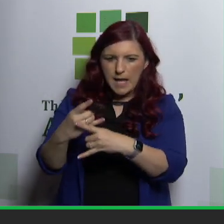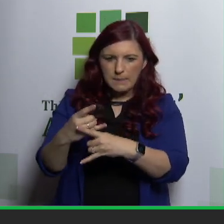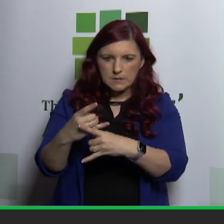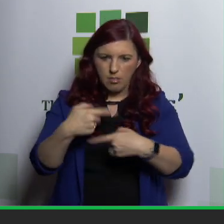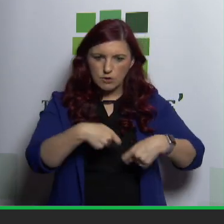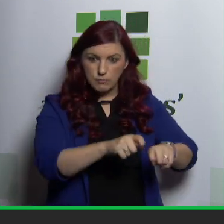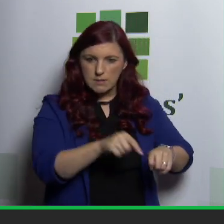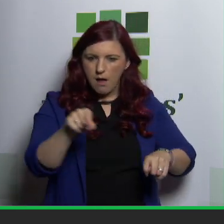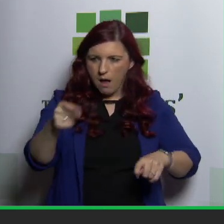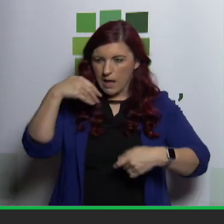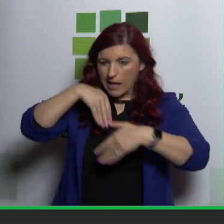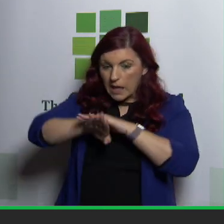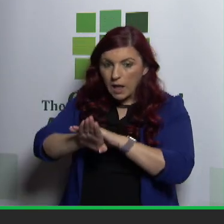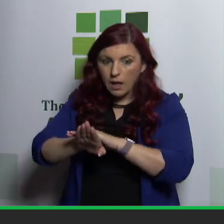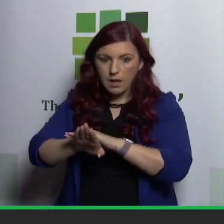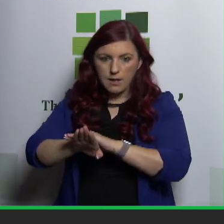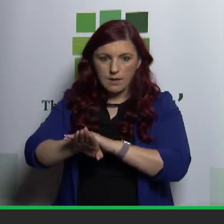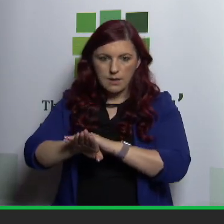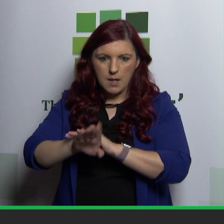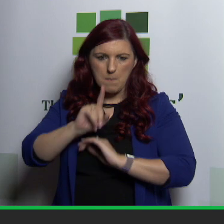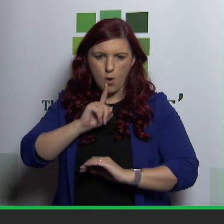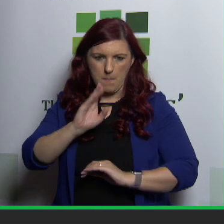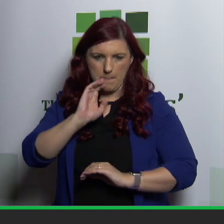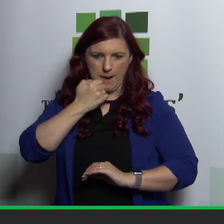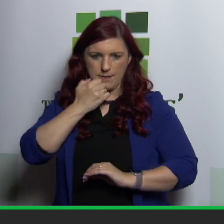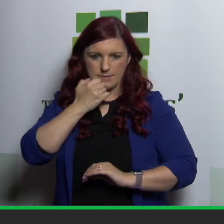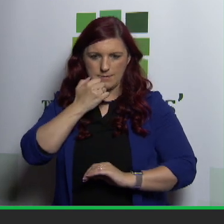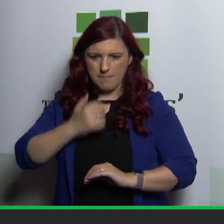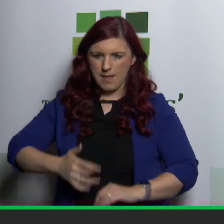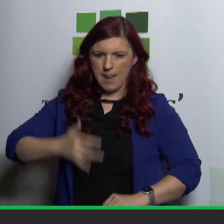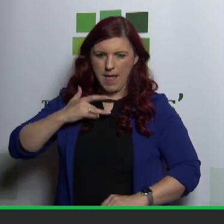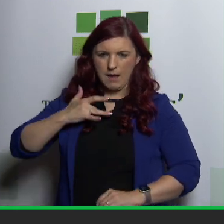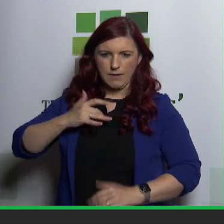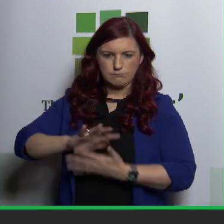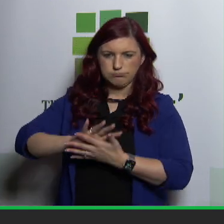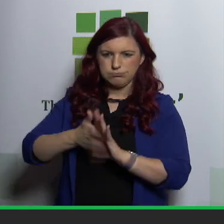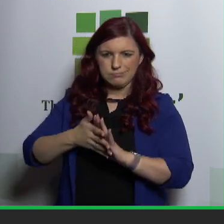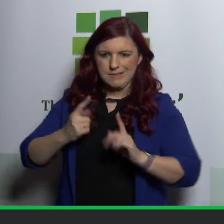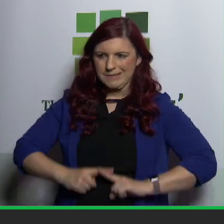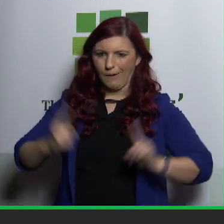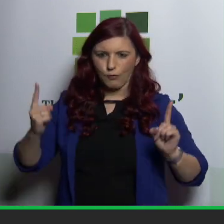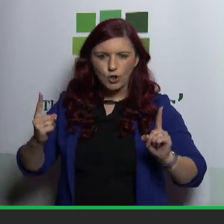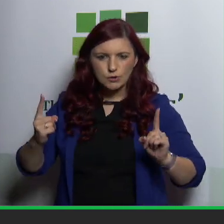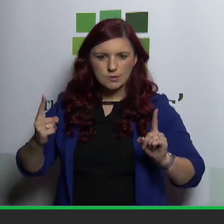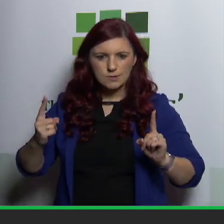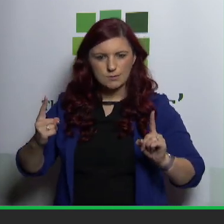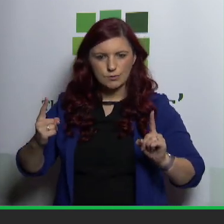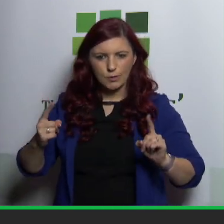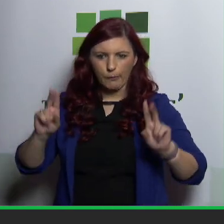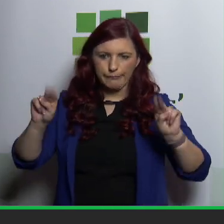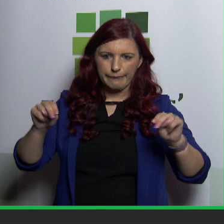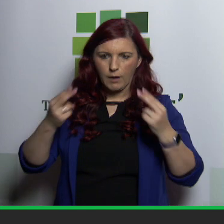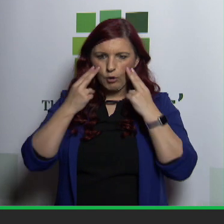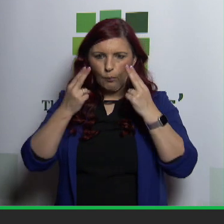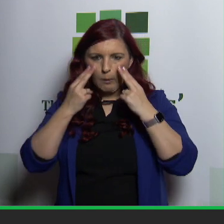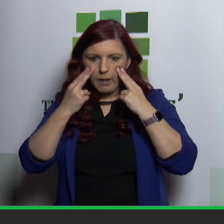street, because their life is totally removed from, I would say, 90% of